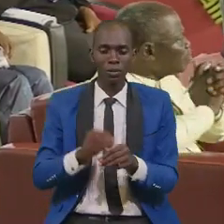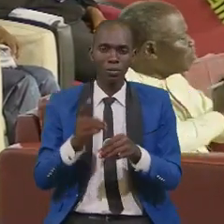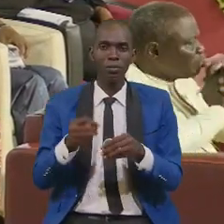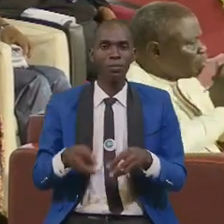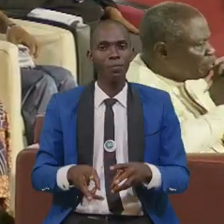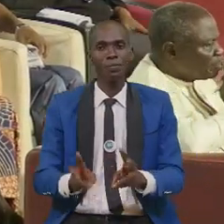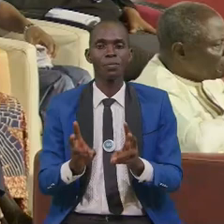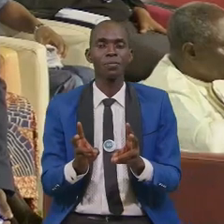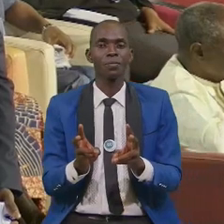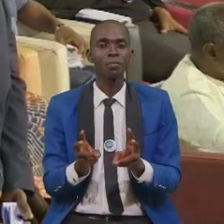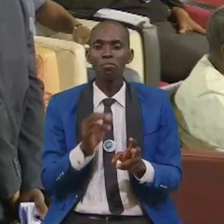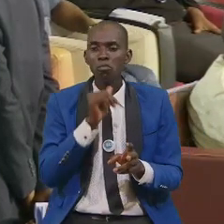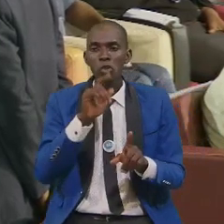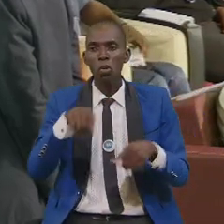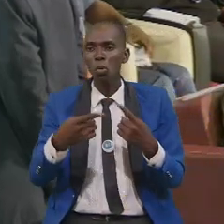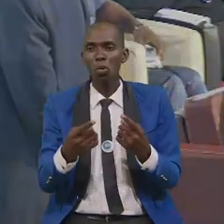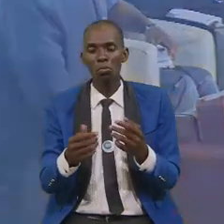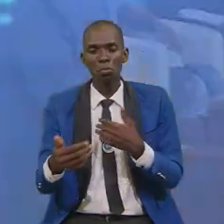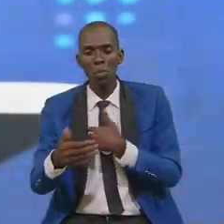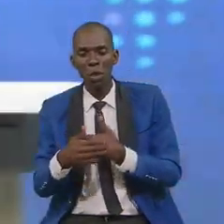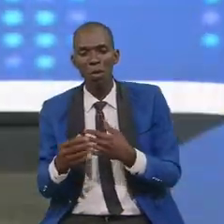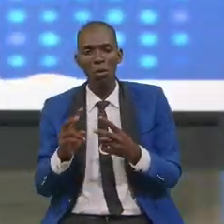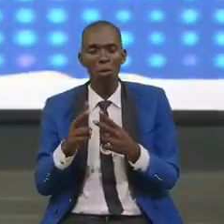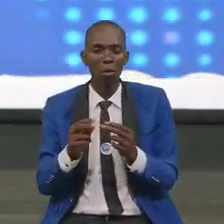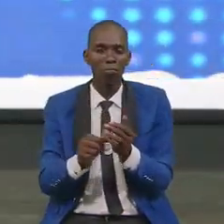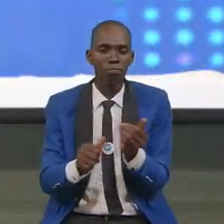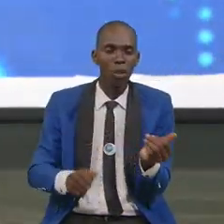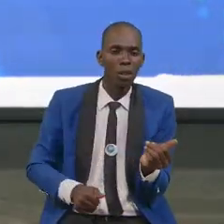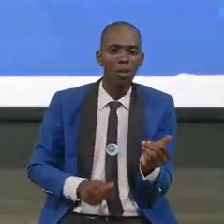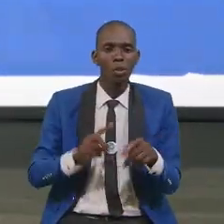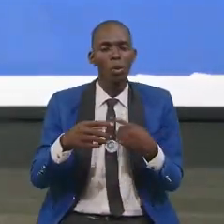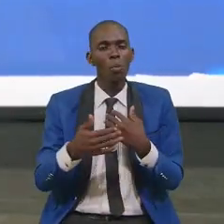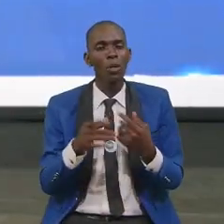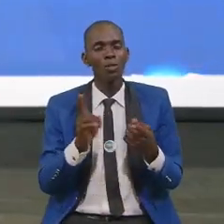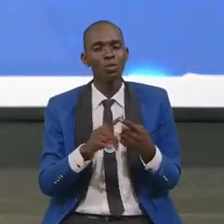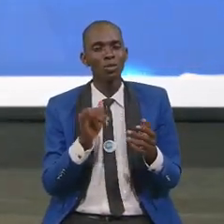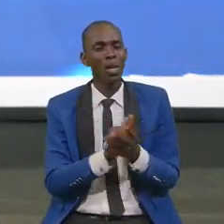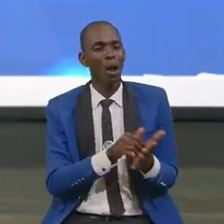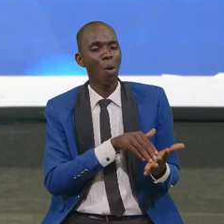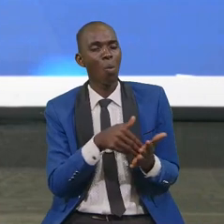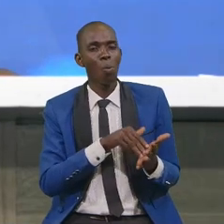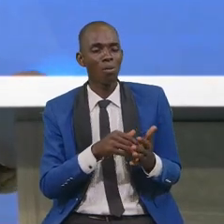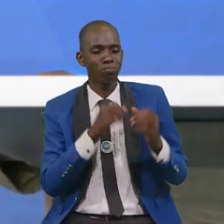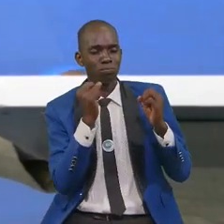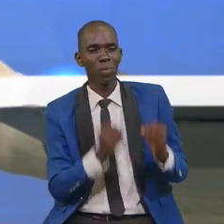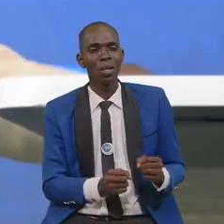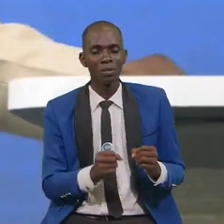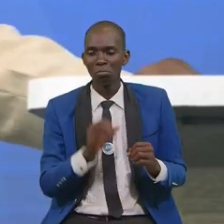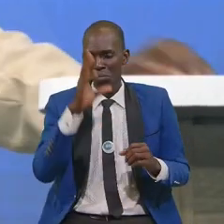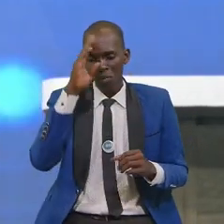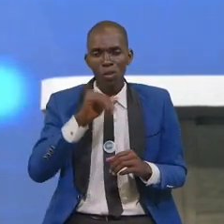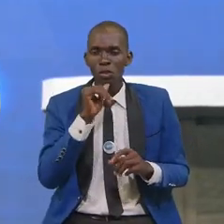way. He didn't go back to all those powerless powers. He didn't go back to all